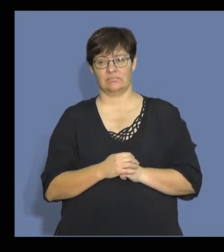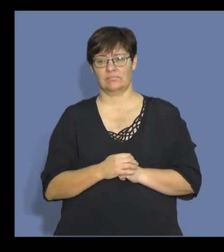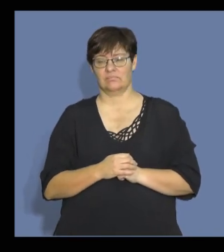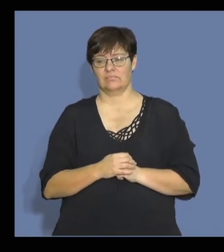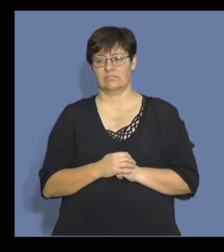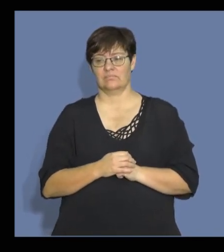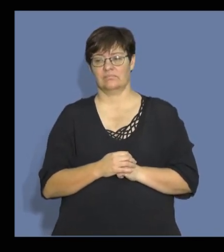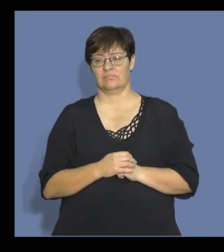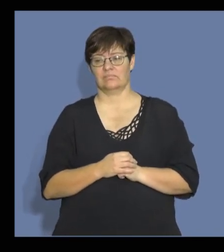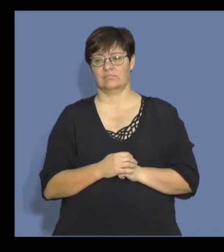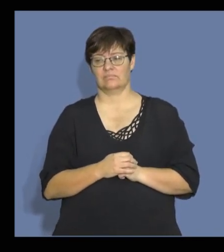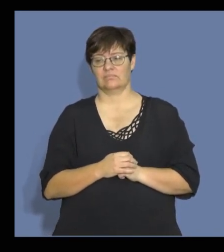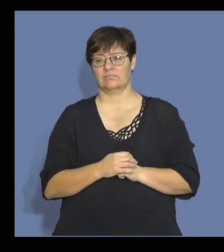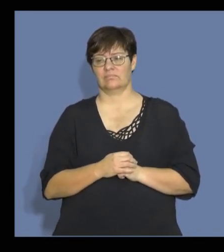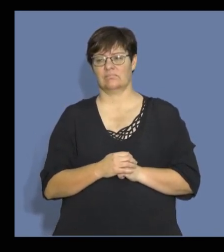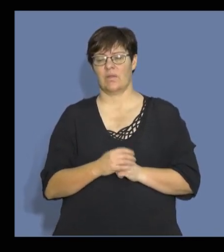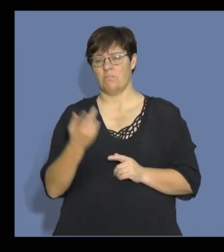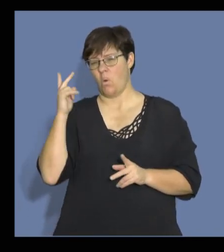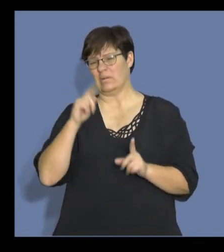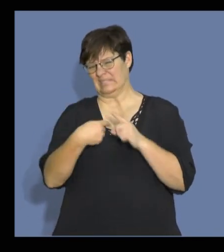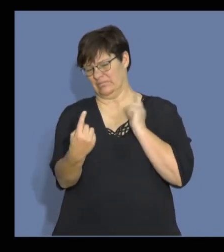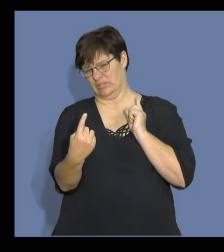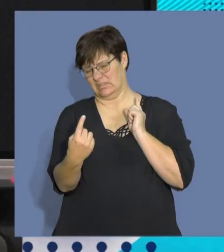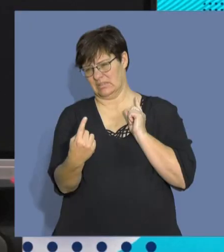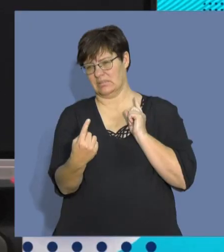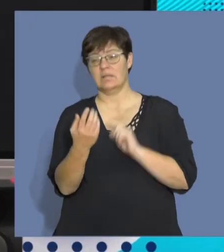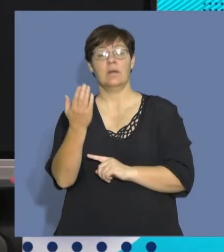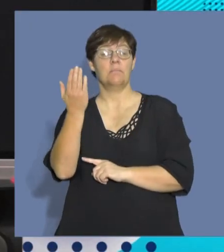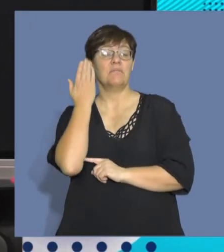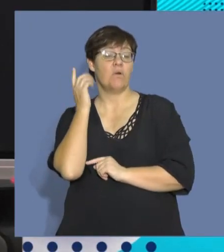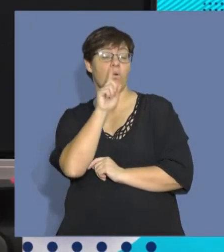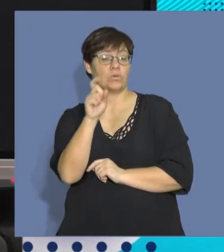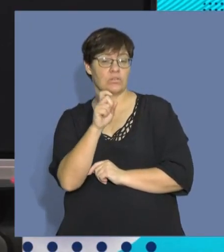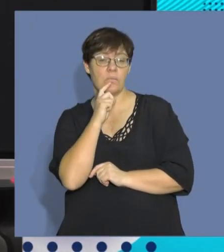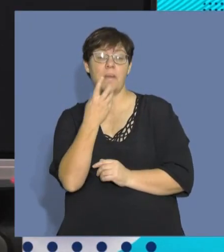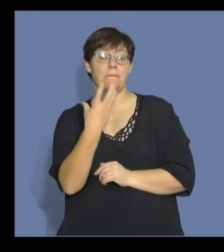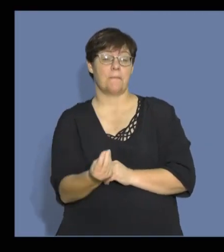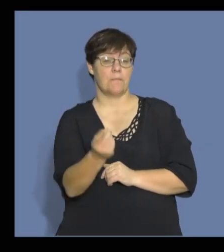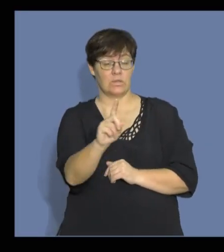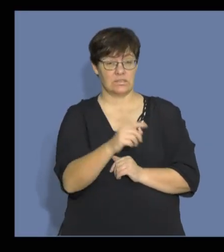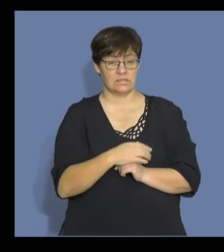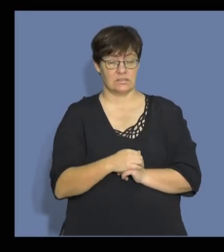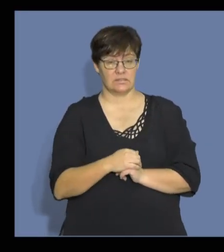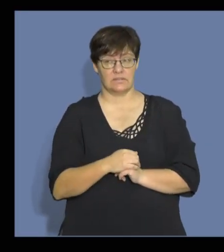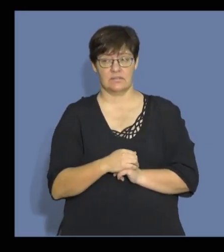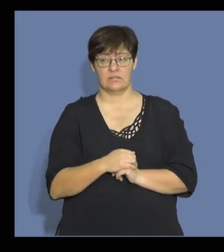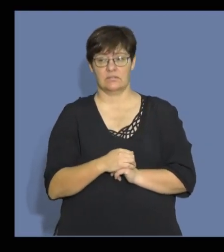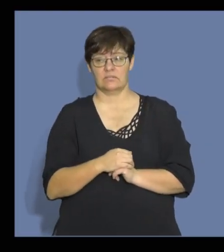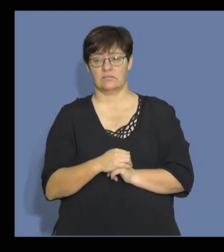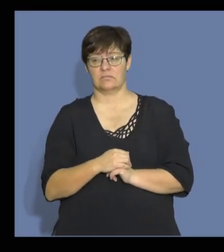The next question is a little bit different. In the previous question, what we had is we